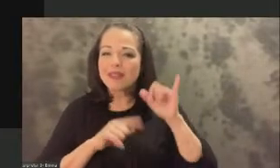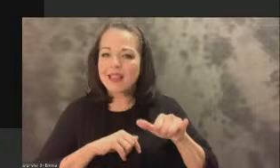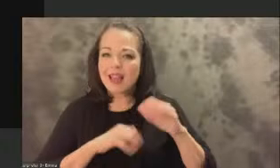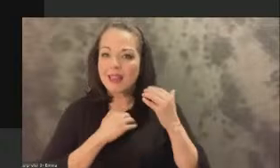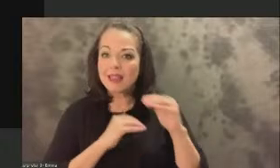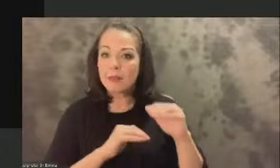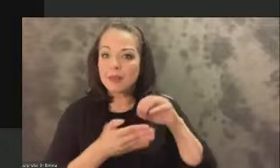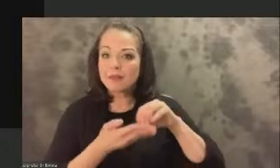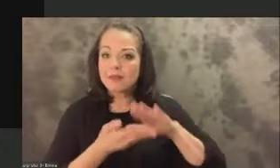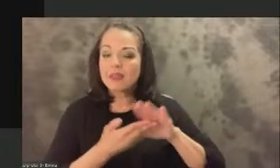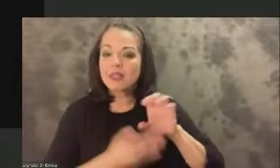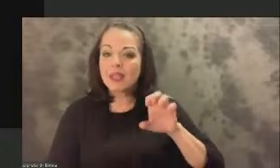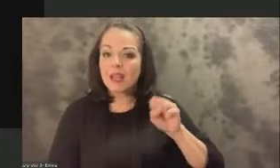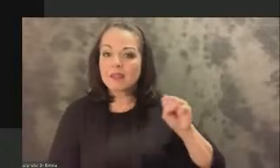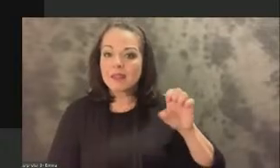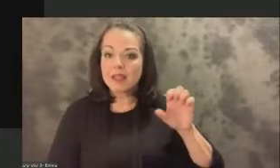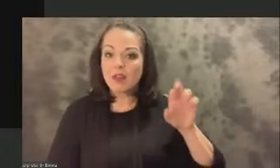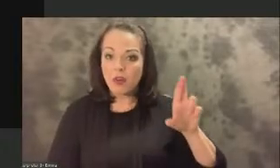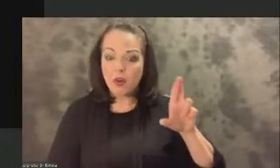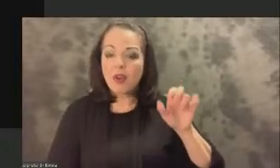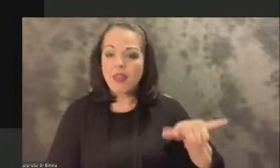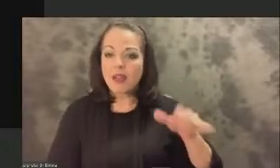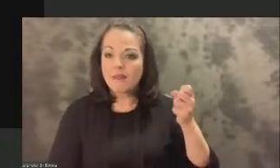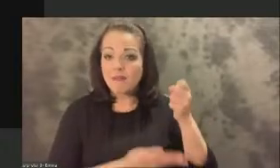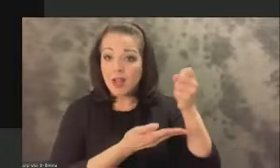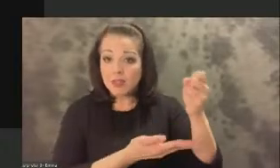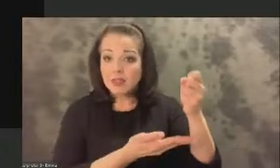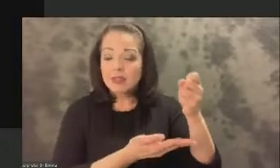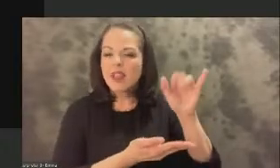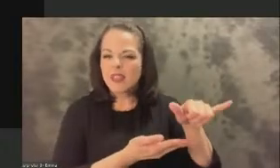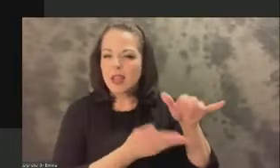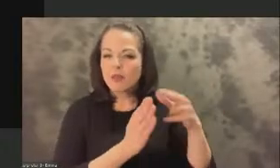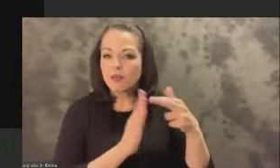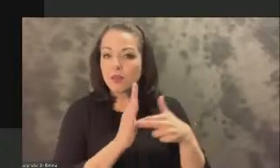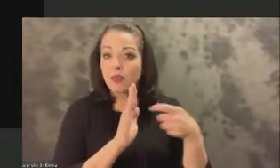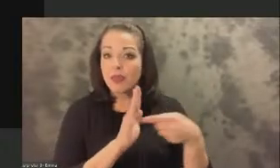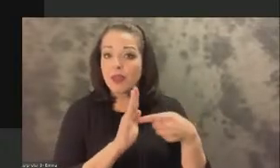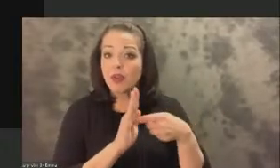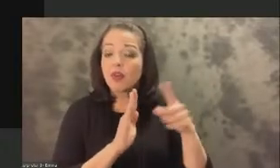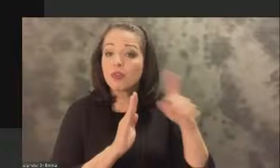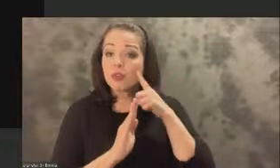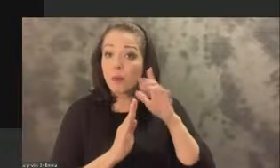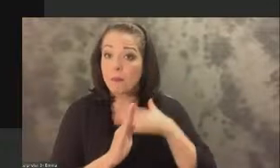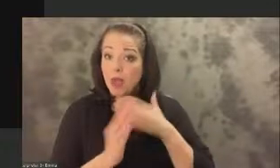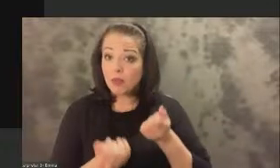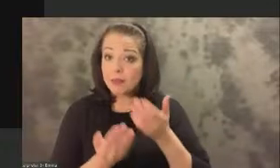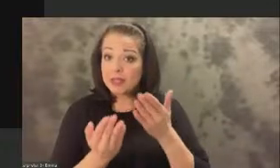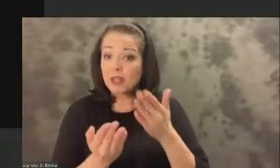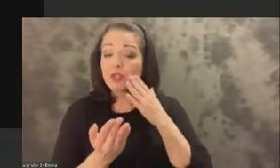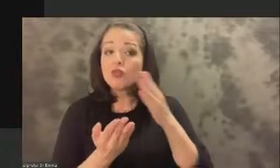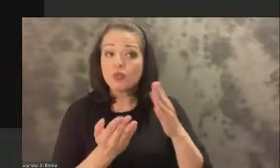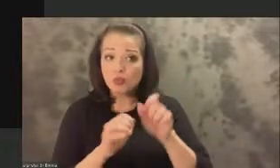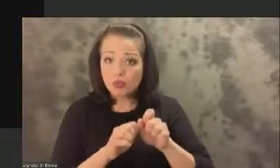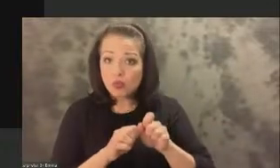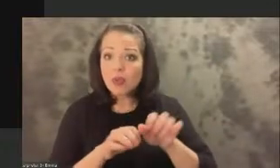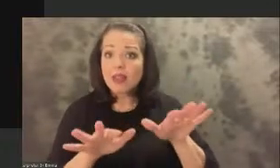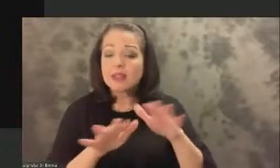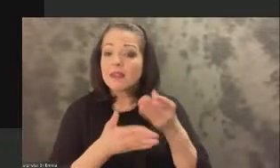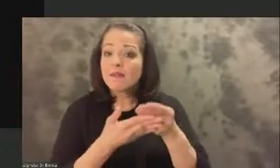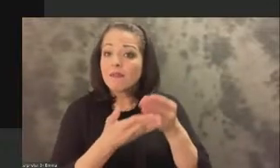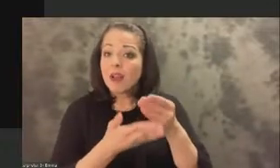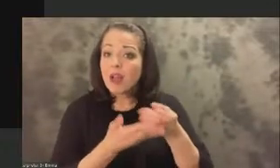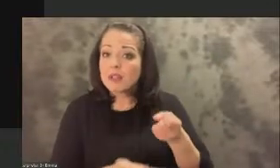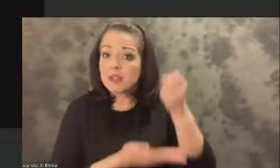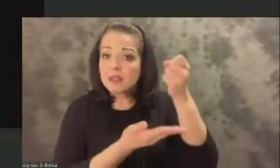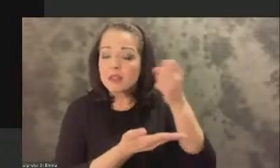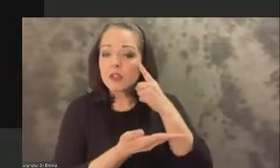the ESSER fund. So my recommendation would be to release funds to educate outside of